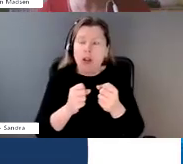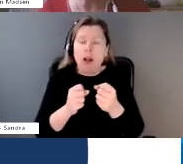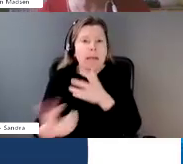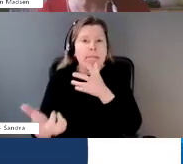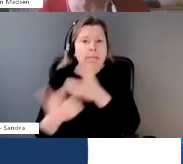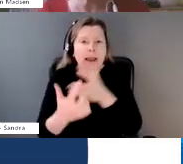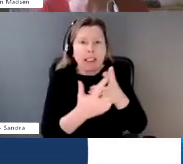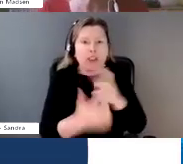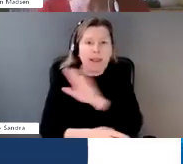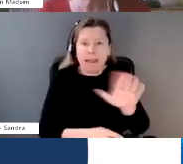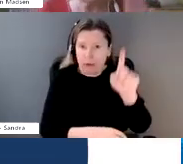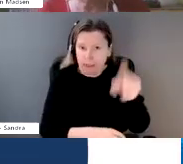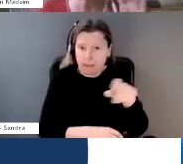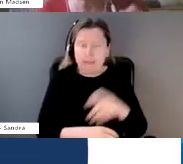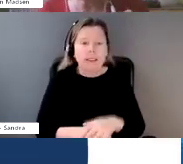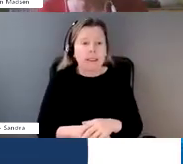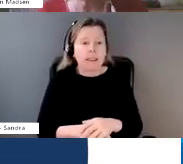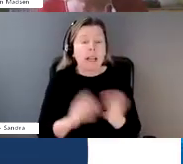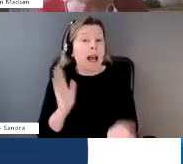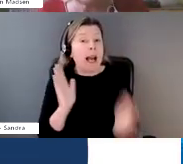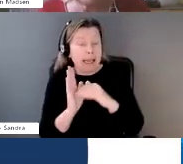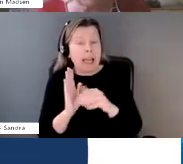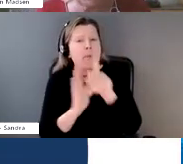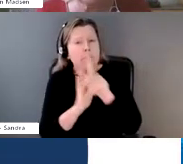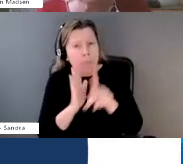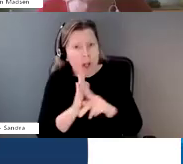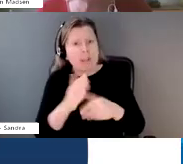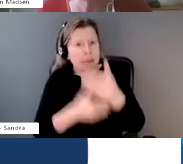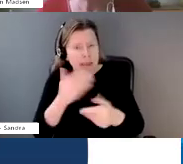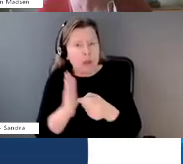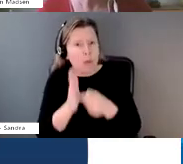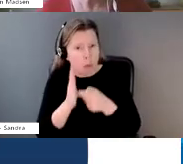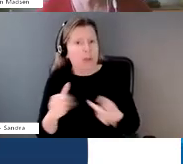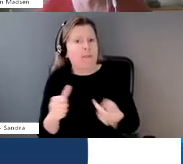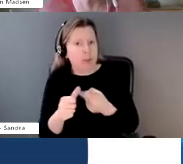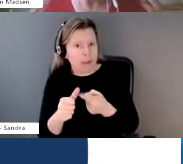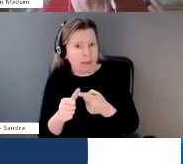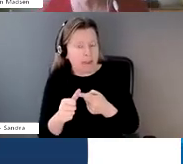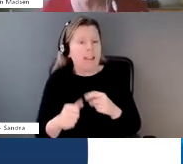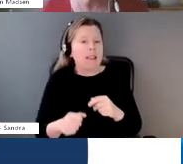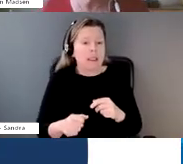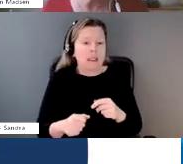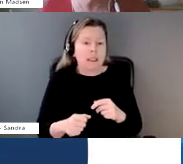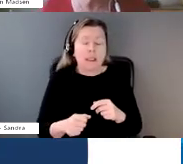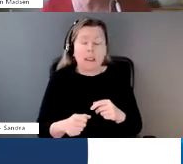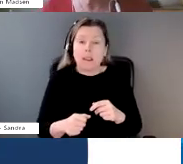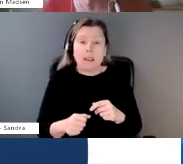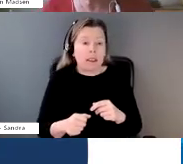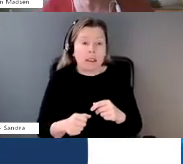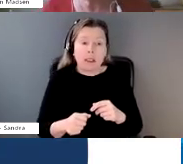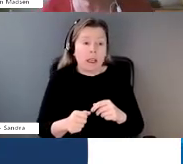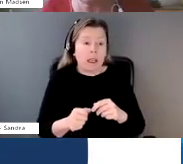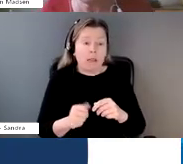what they need to address. Again, the policy and procedure was required. And I can't stress enough that it was very